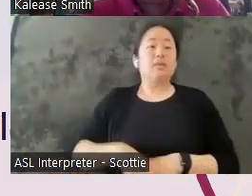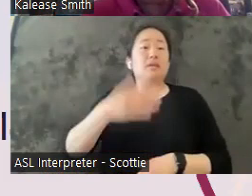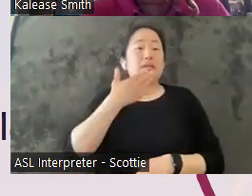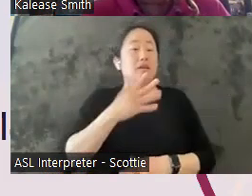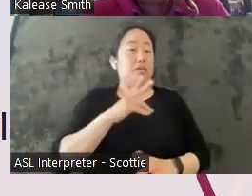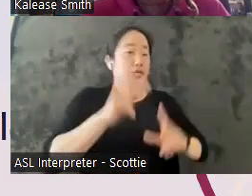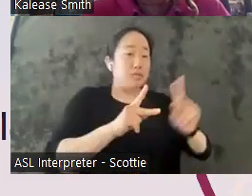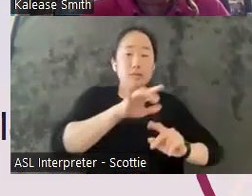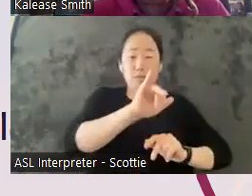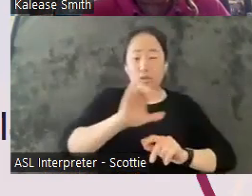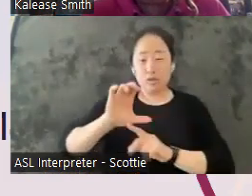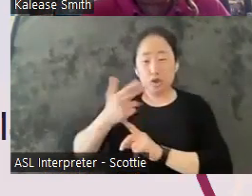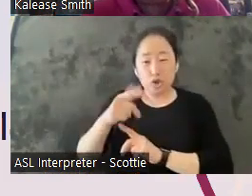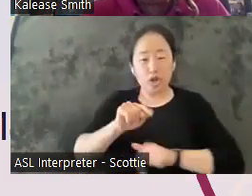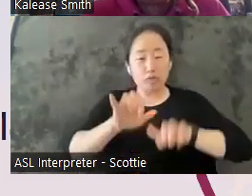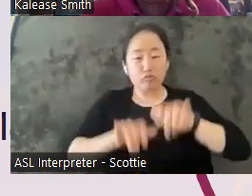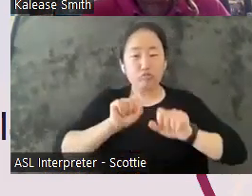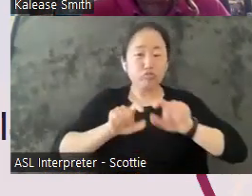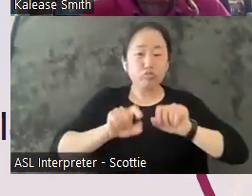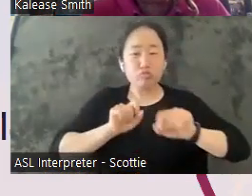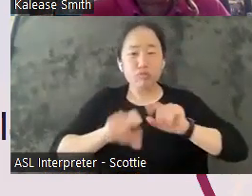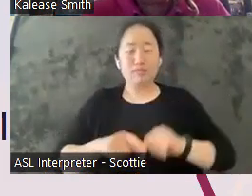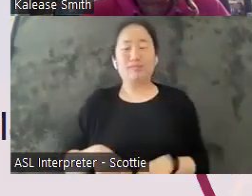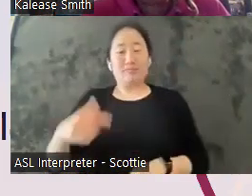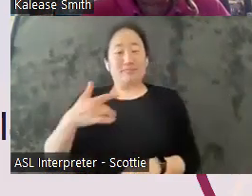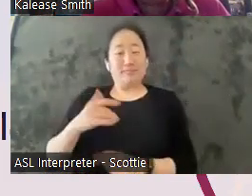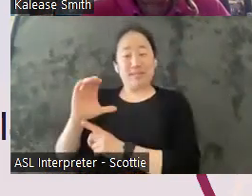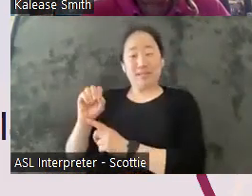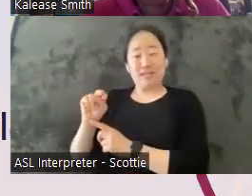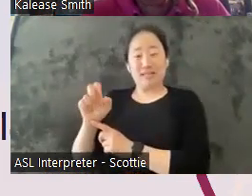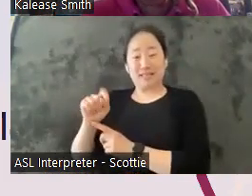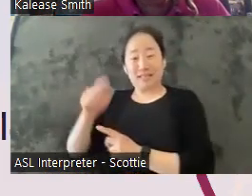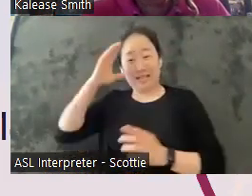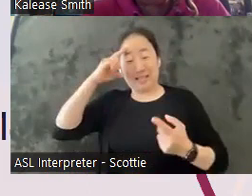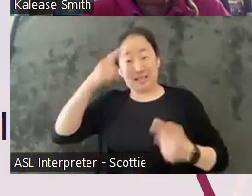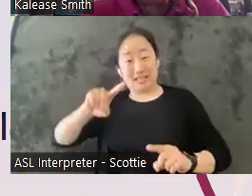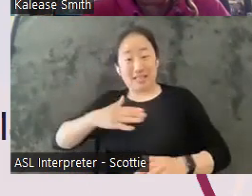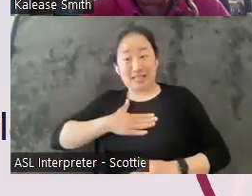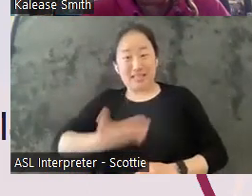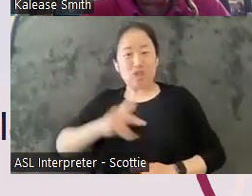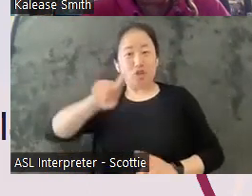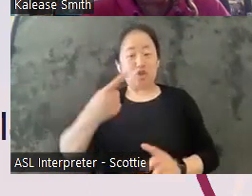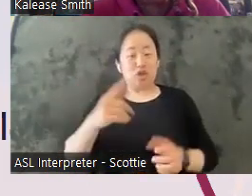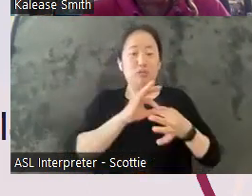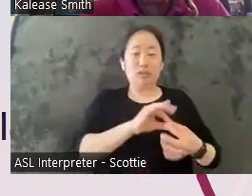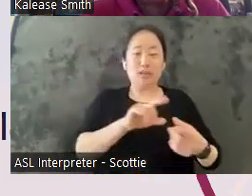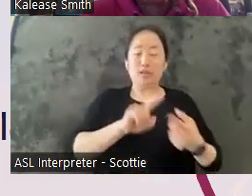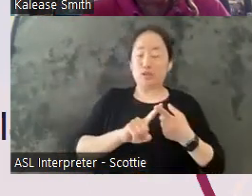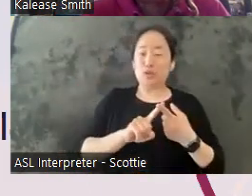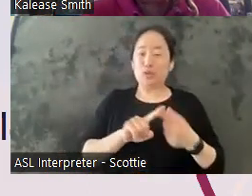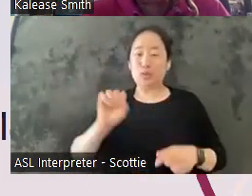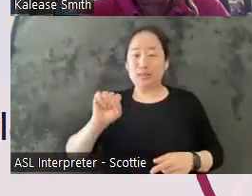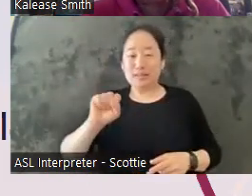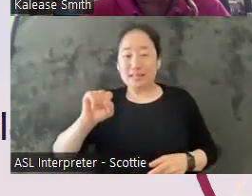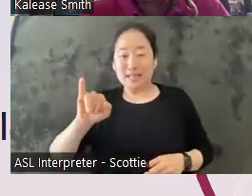consent is so much more than what we think about when we think about just intimate relationships. It's so much more than yes or no. We